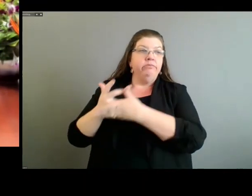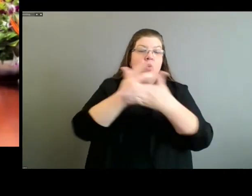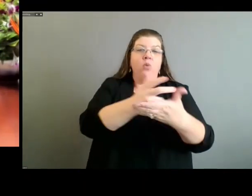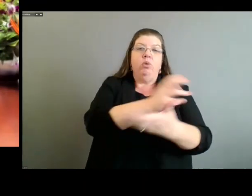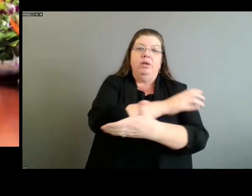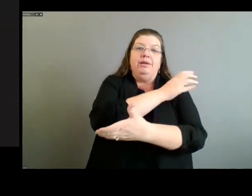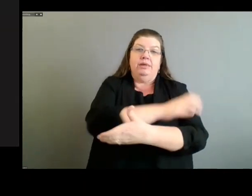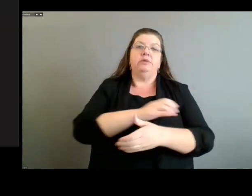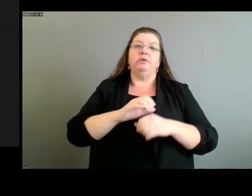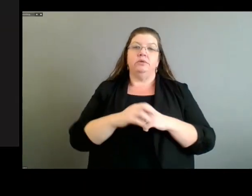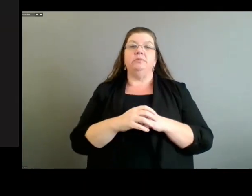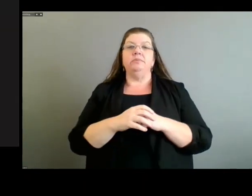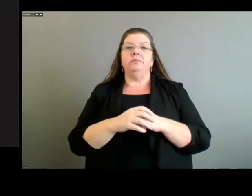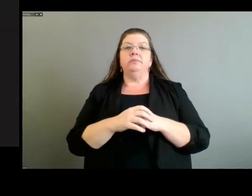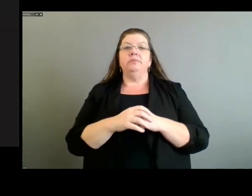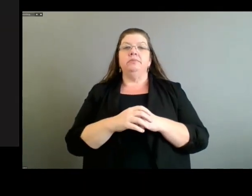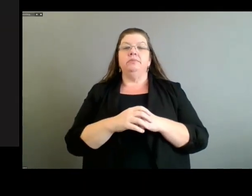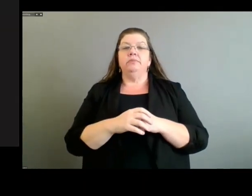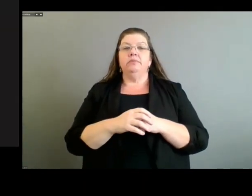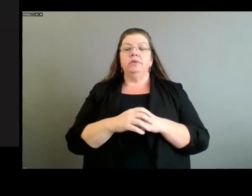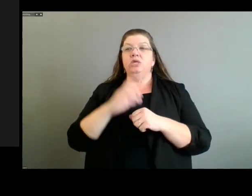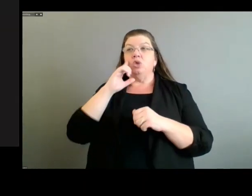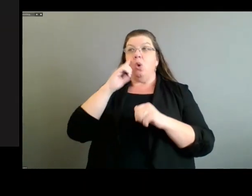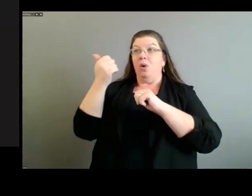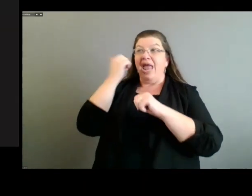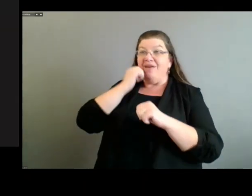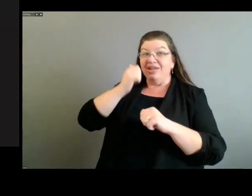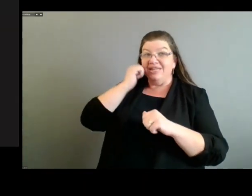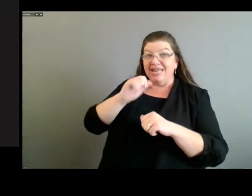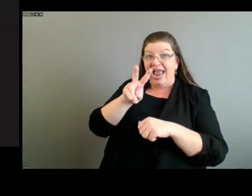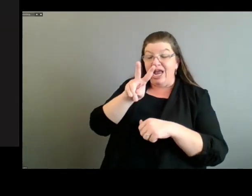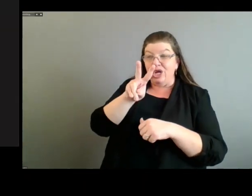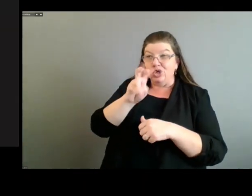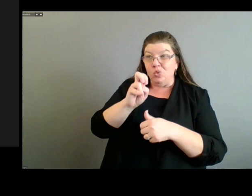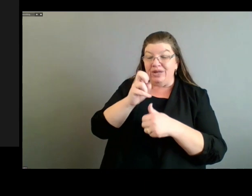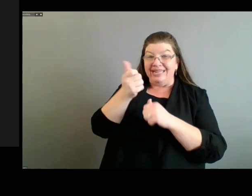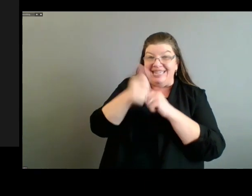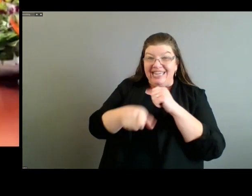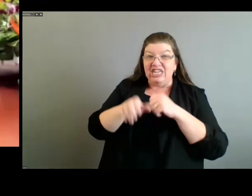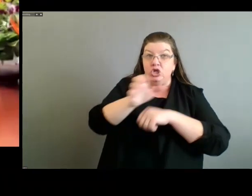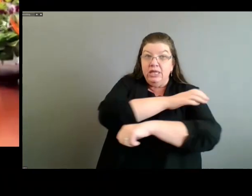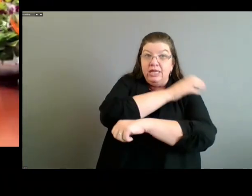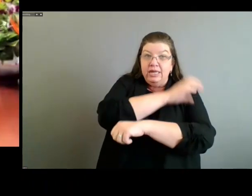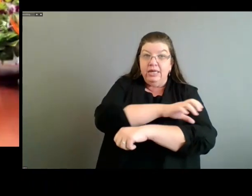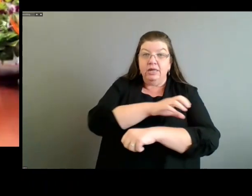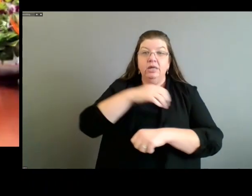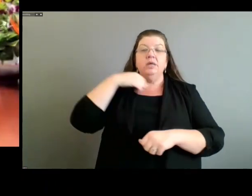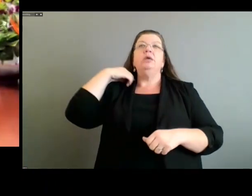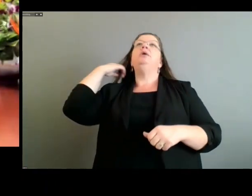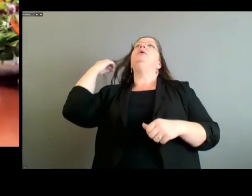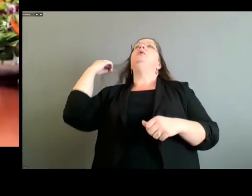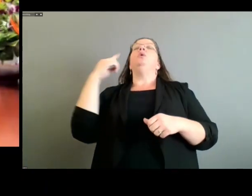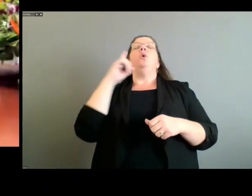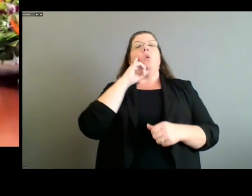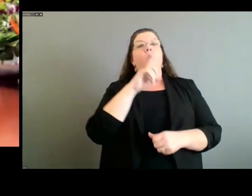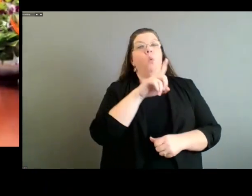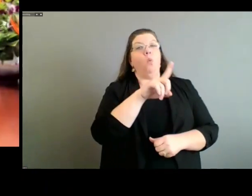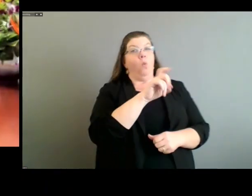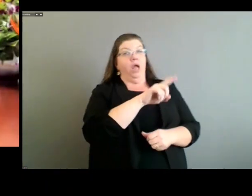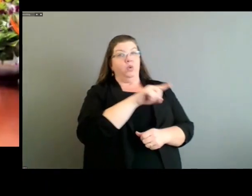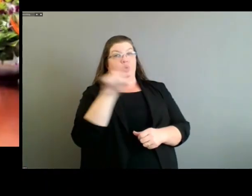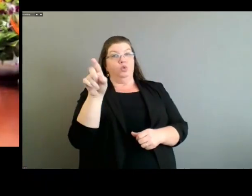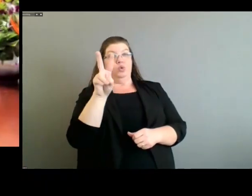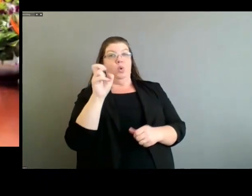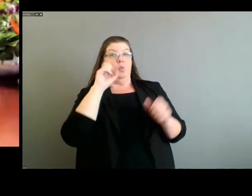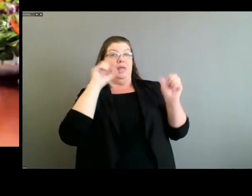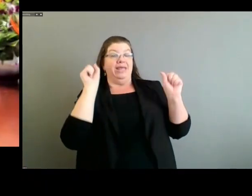clinics. And it'll be 200 people per day per clinic? 100 to 200. We have the capacity to do